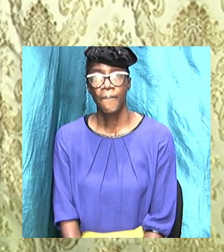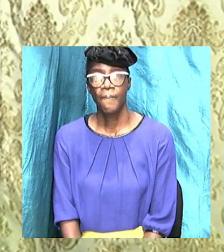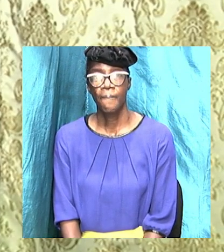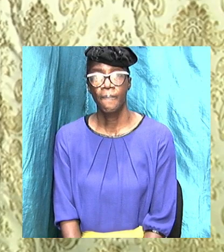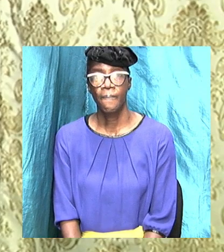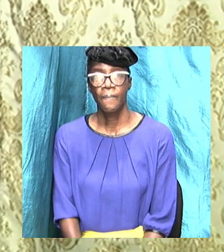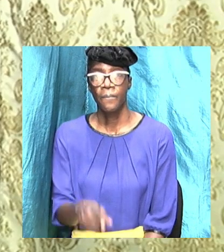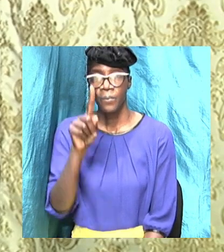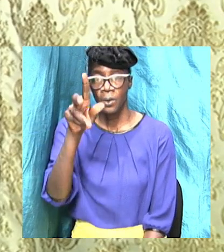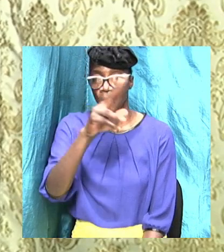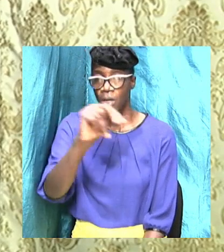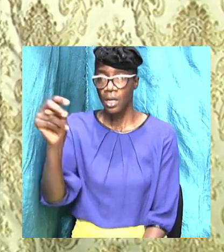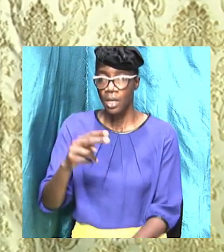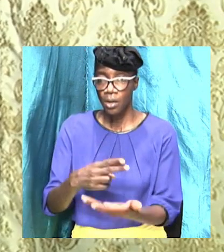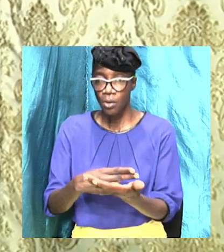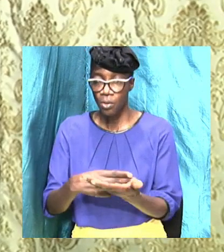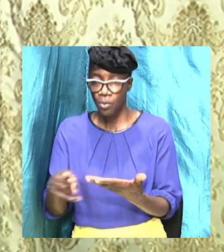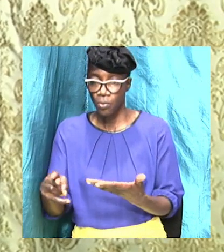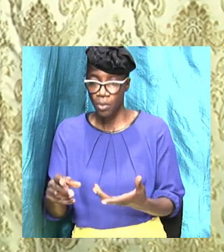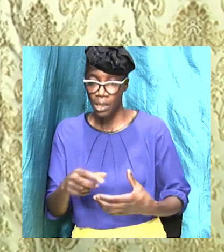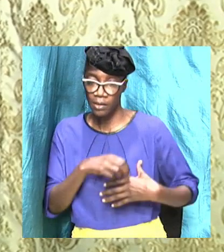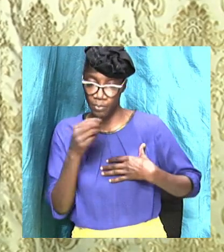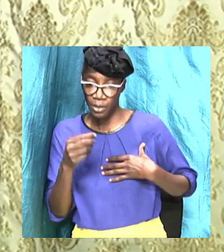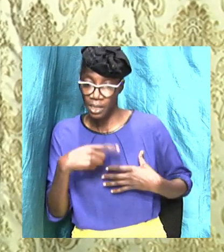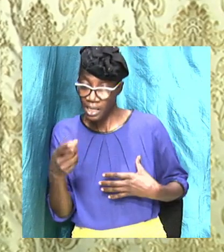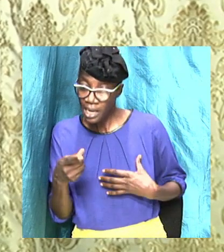You need Holy Ghost to tell you that that is gambling.